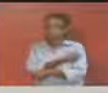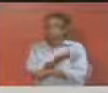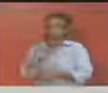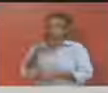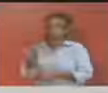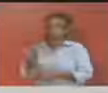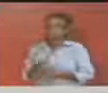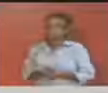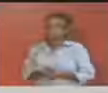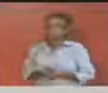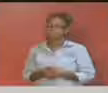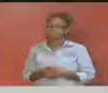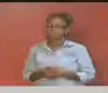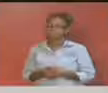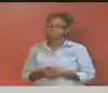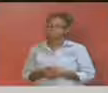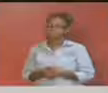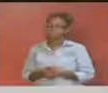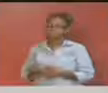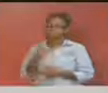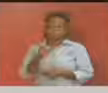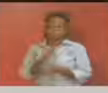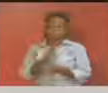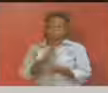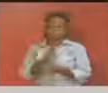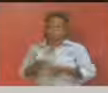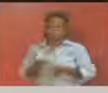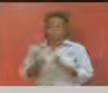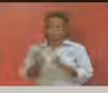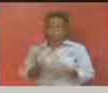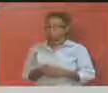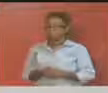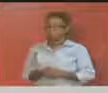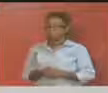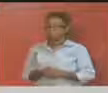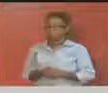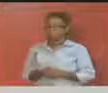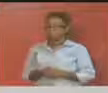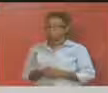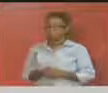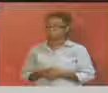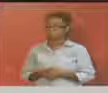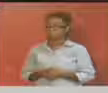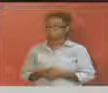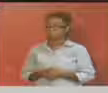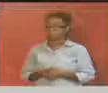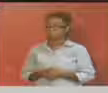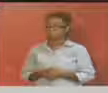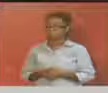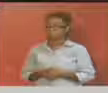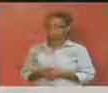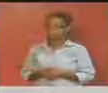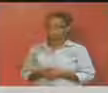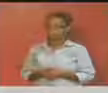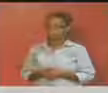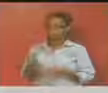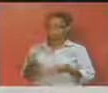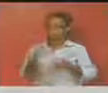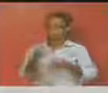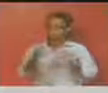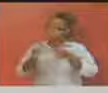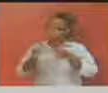It is the equitable thing to do. But before we go there, a vaccination